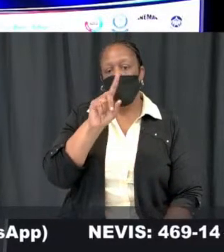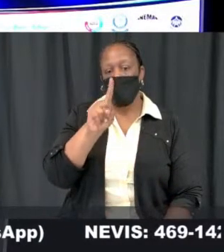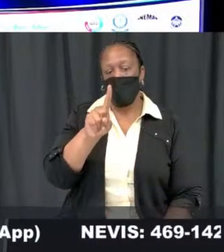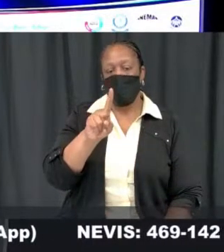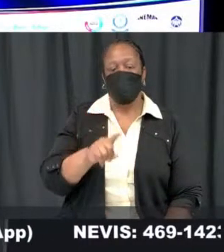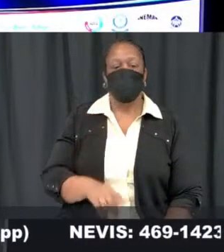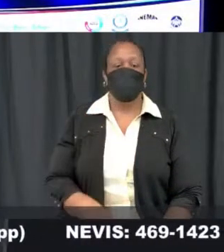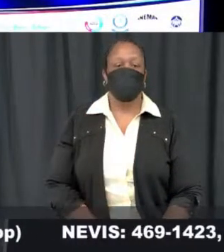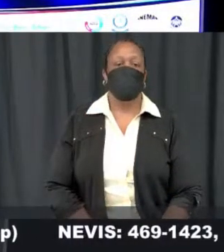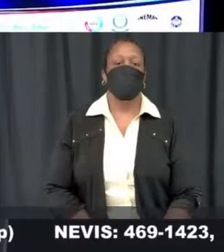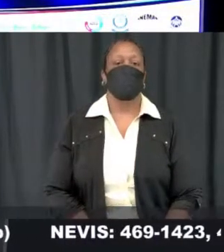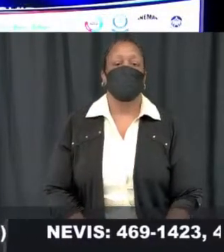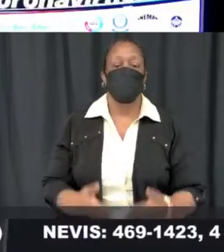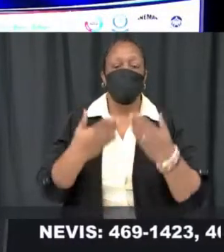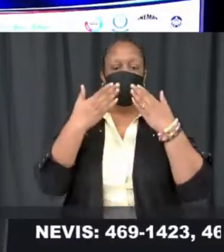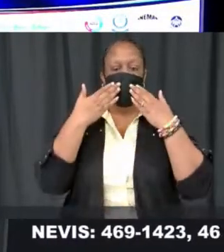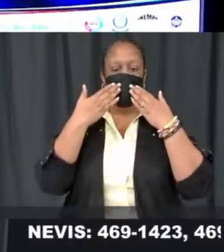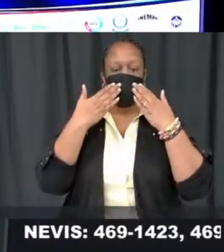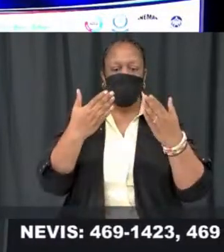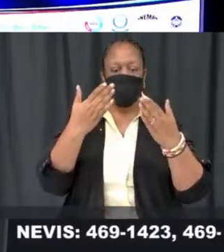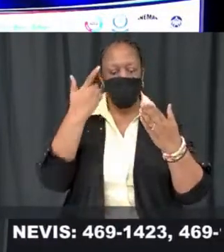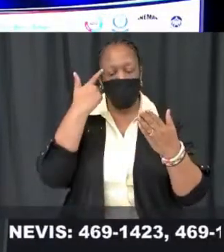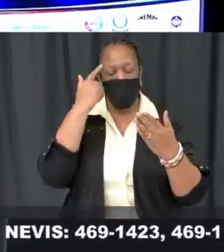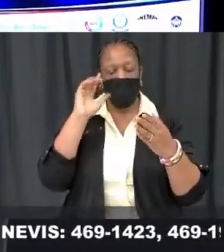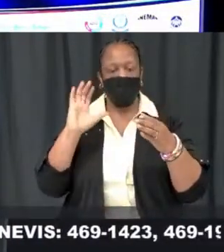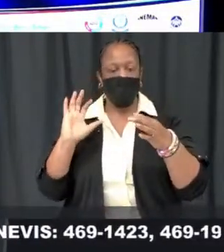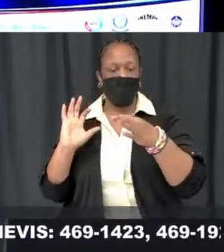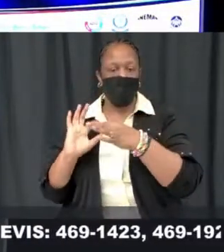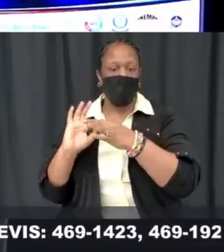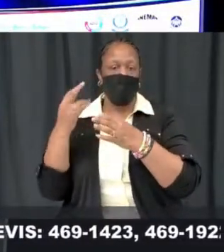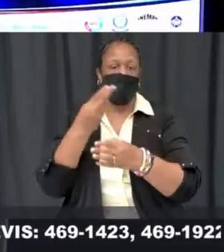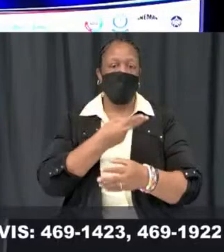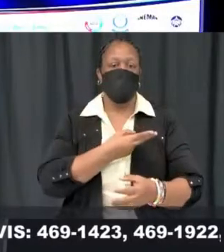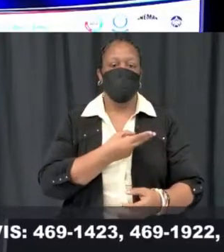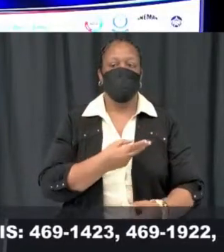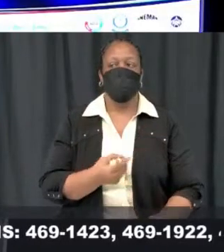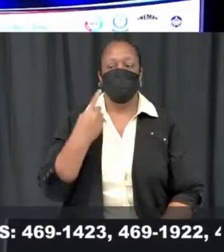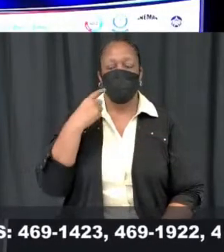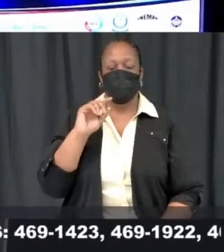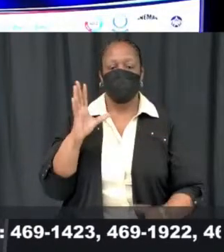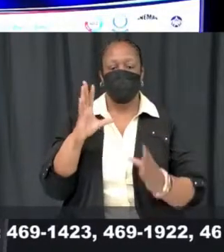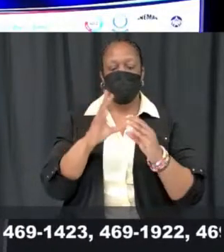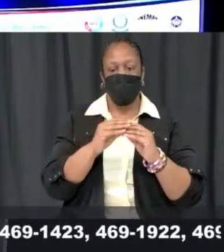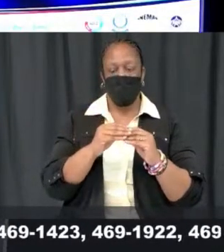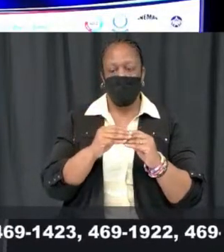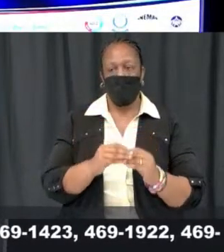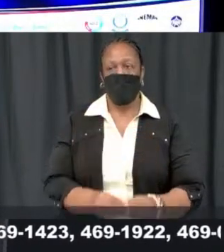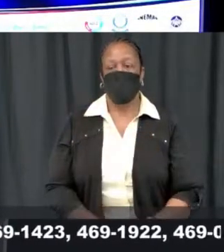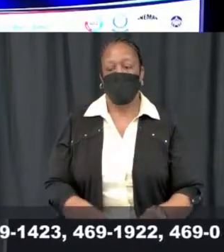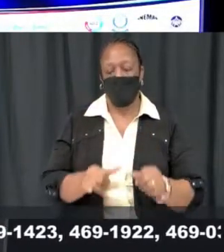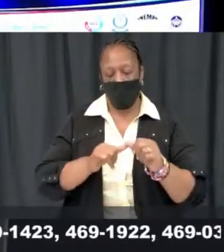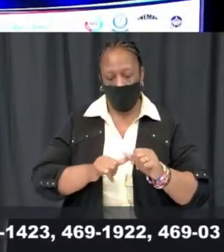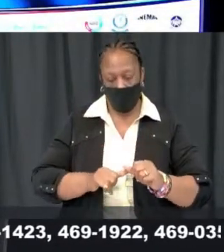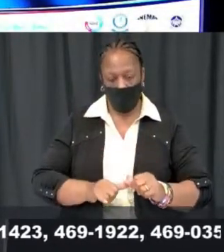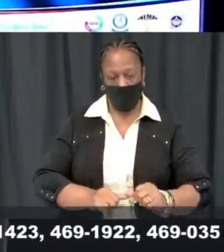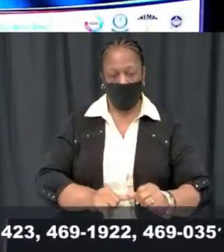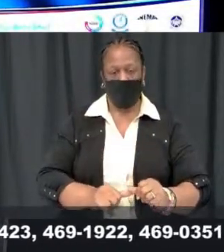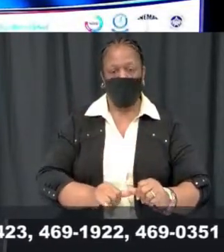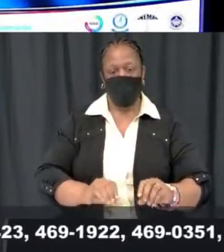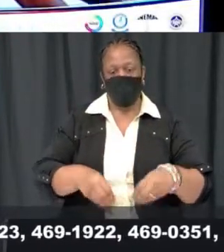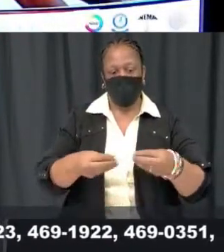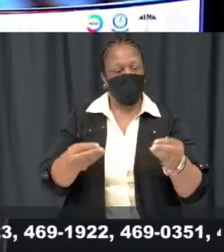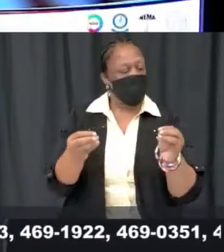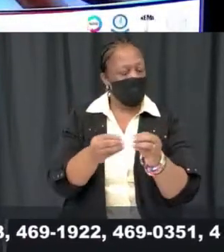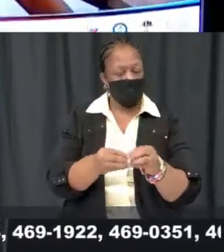Lesroy Williams. Thank you very much for joining us for this press briefing as we continue to update